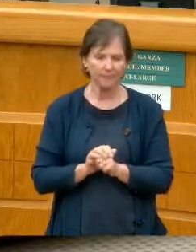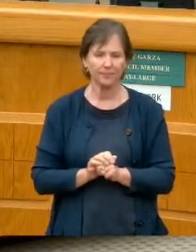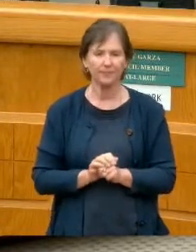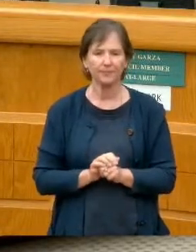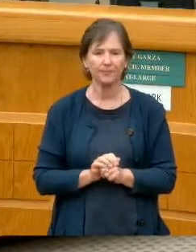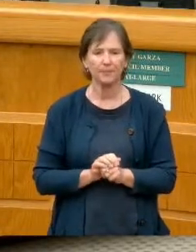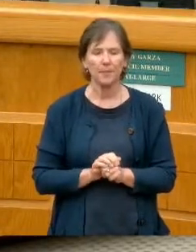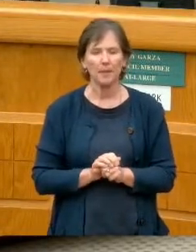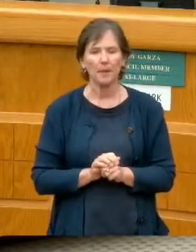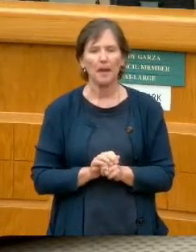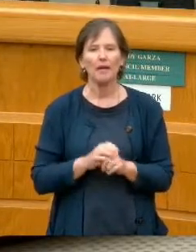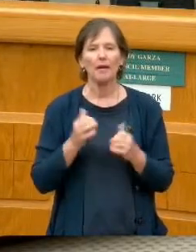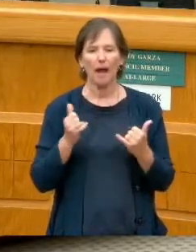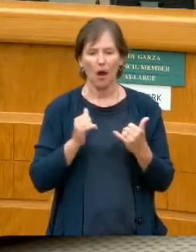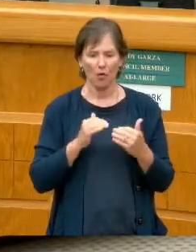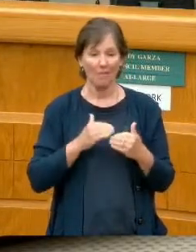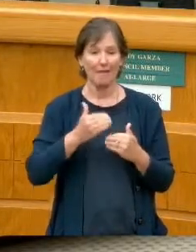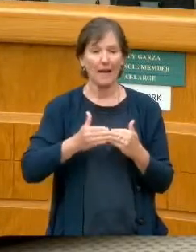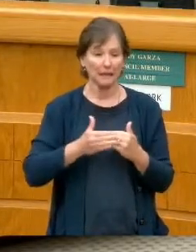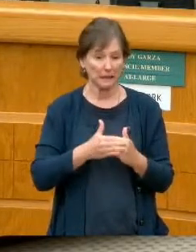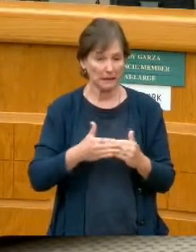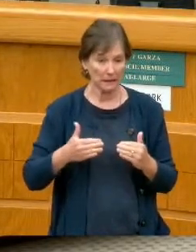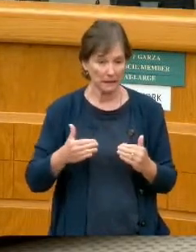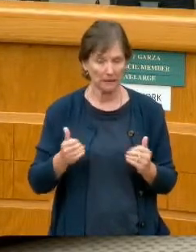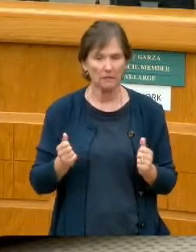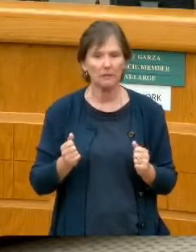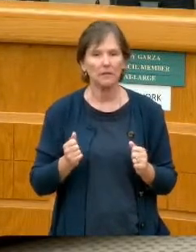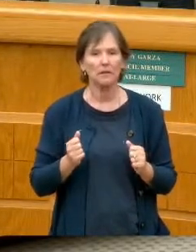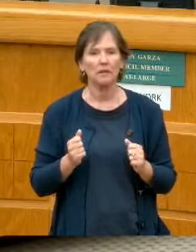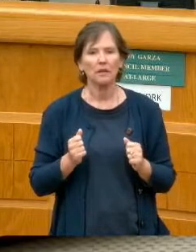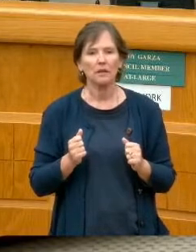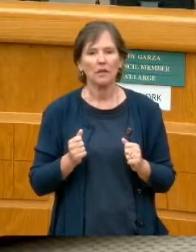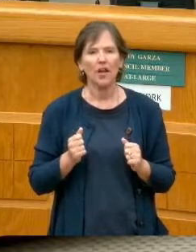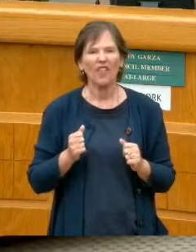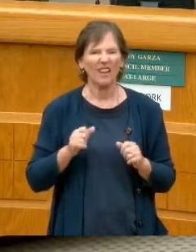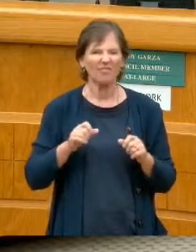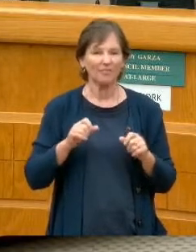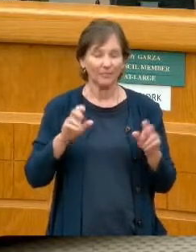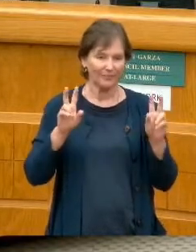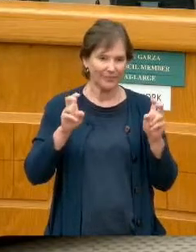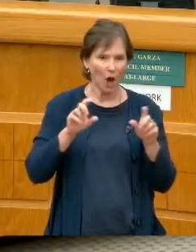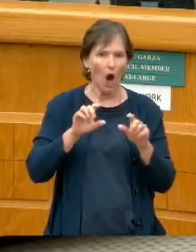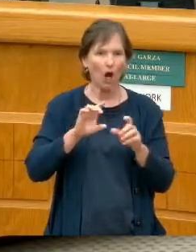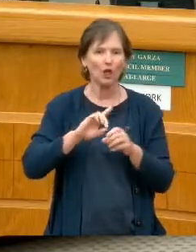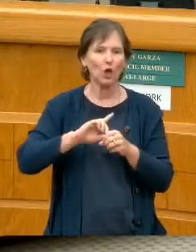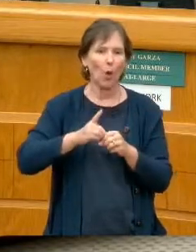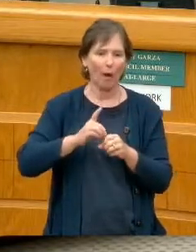All right, and then our next chart here is what we refer to as our donut chart, and this